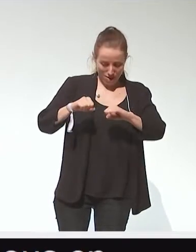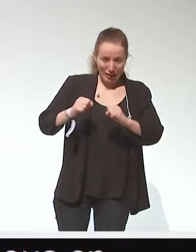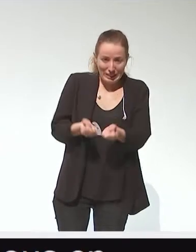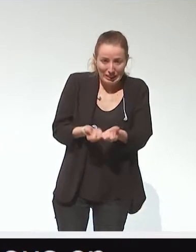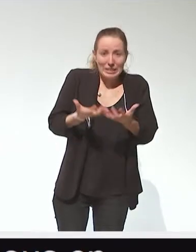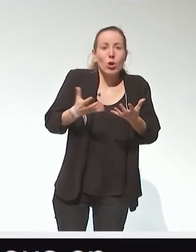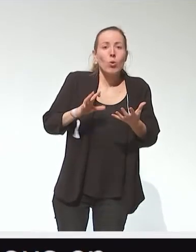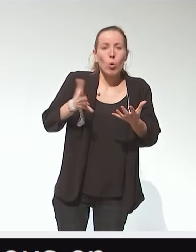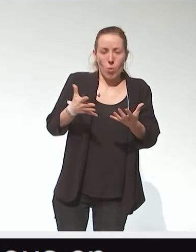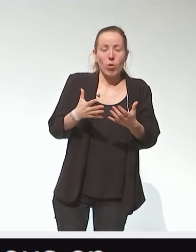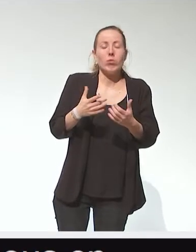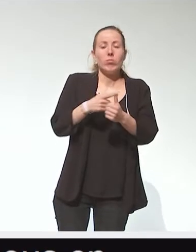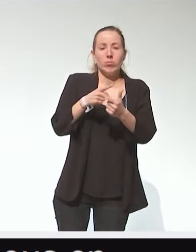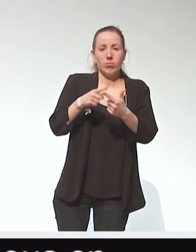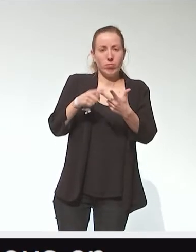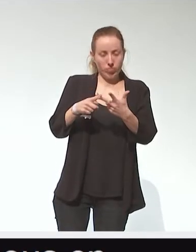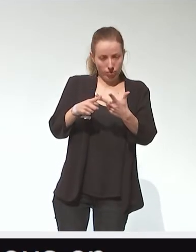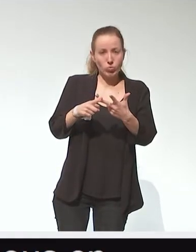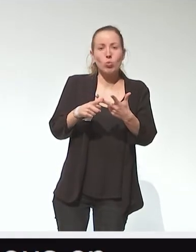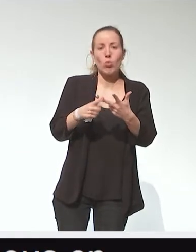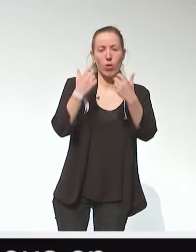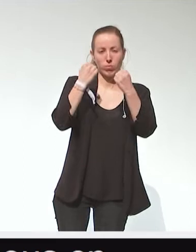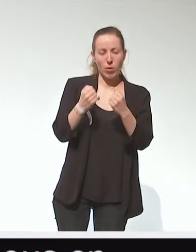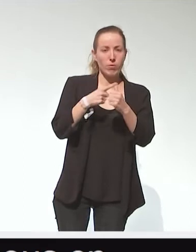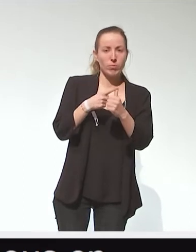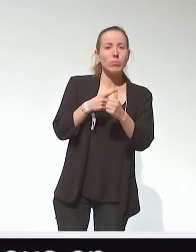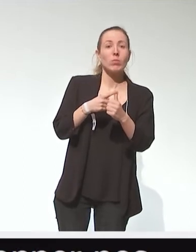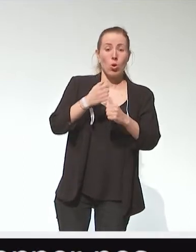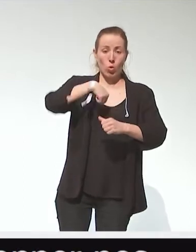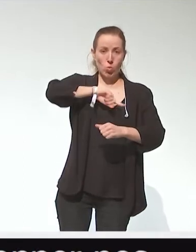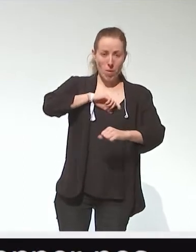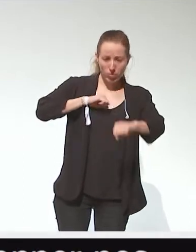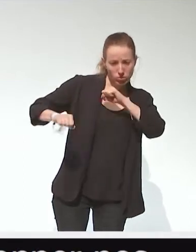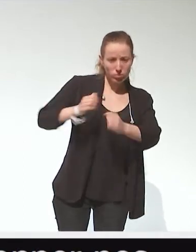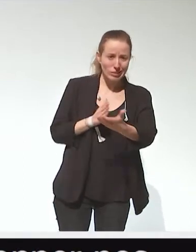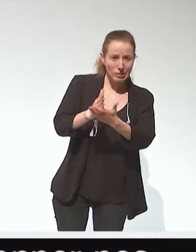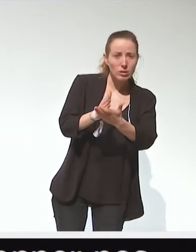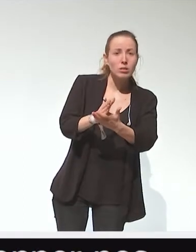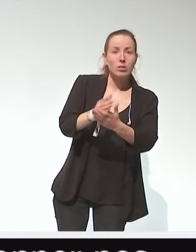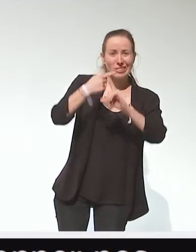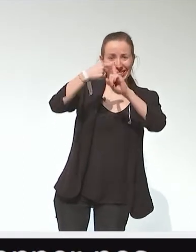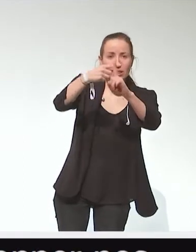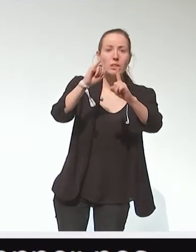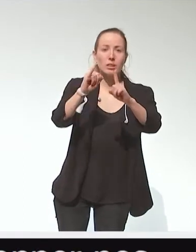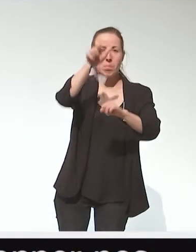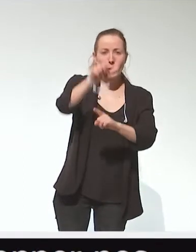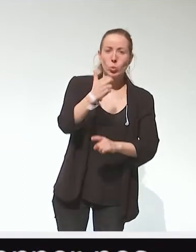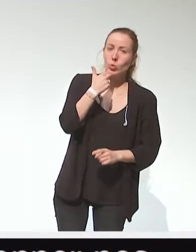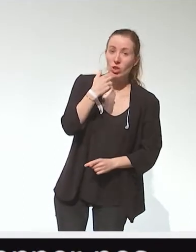our actions, we base ourselves on three main principles. First of all, all our actions